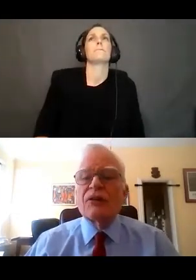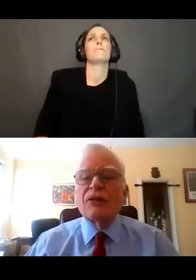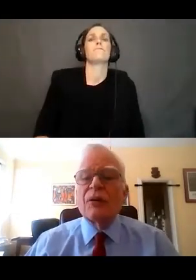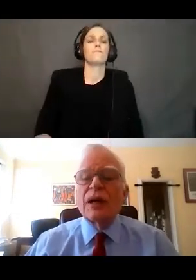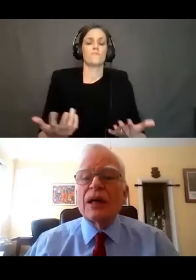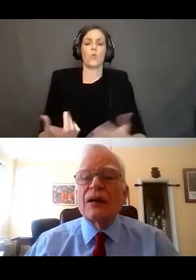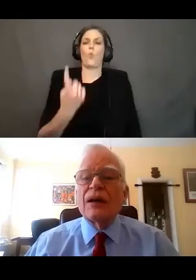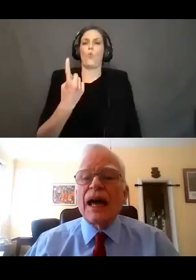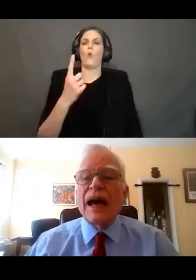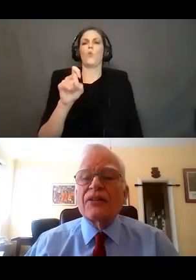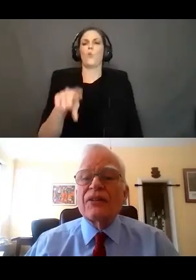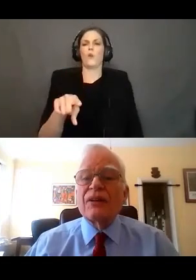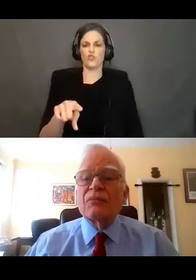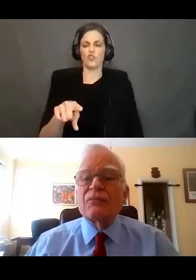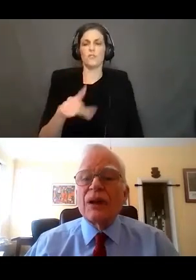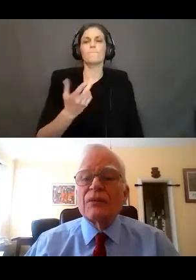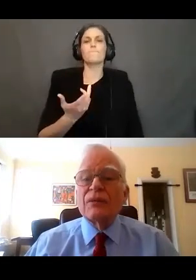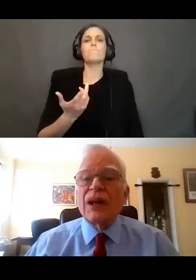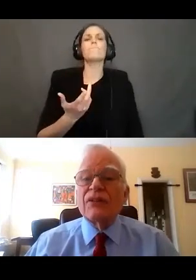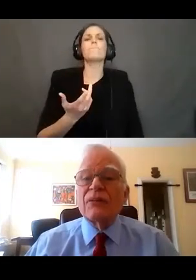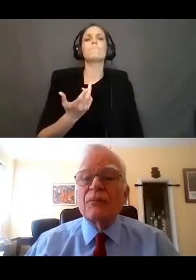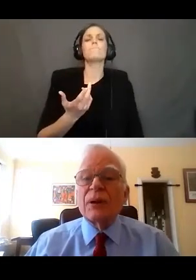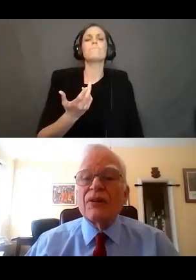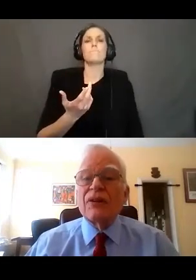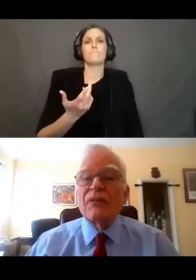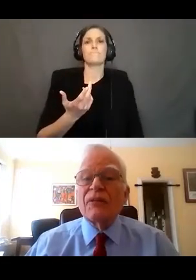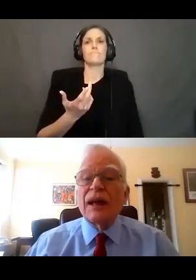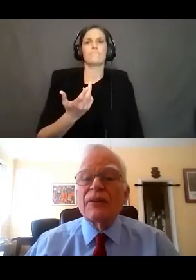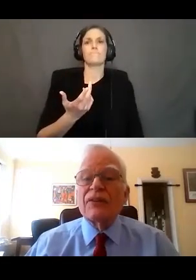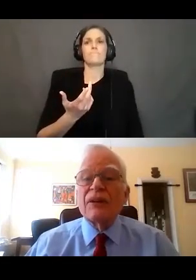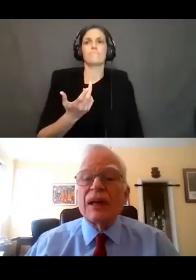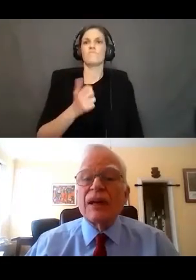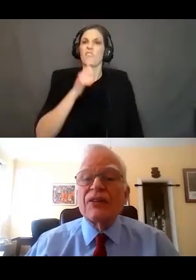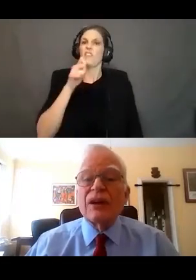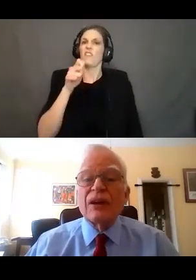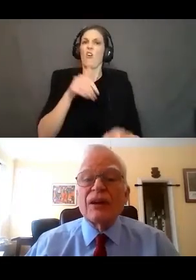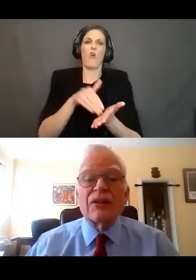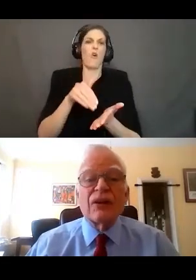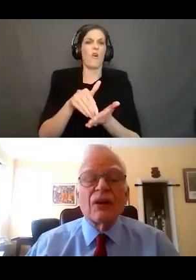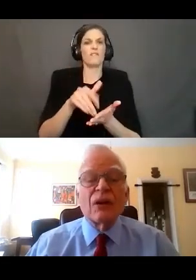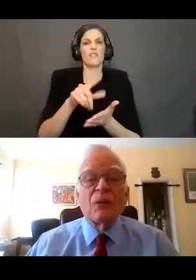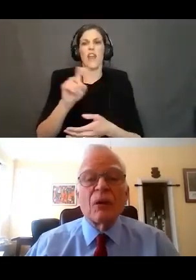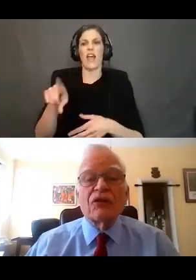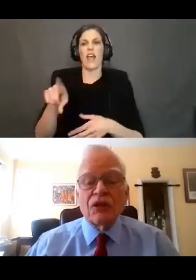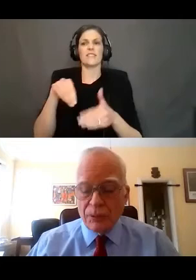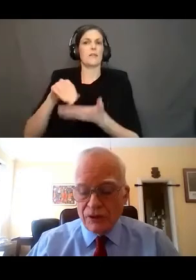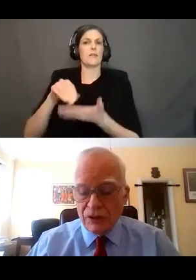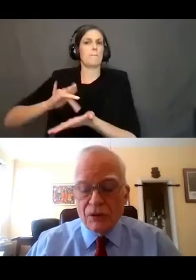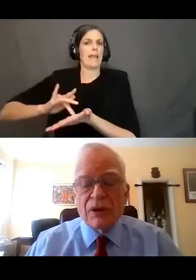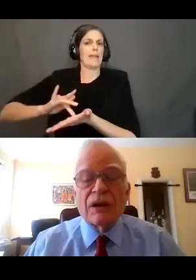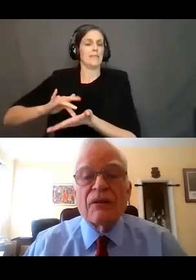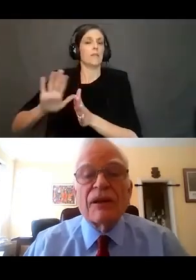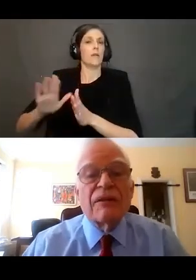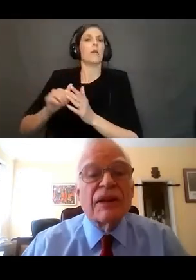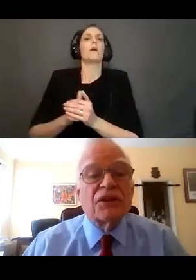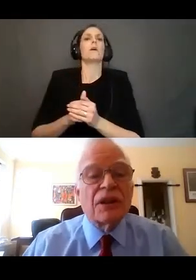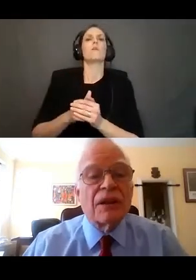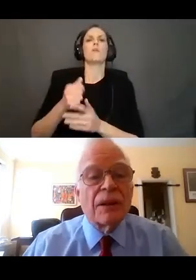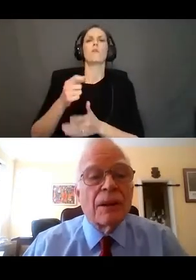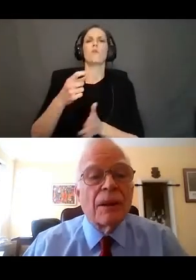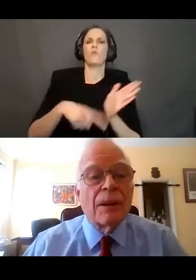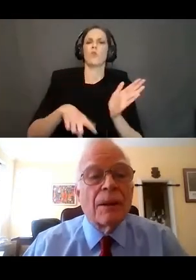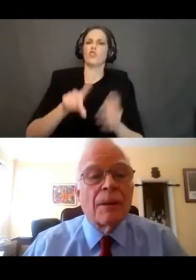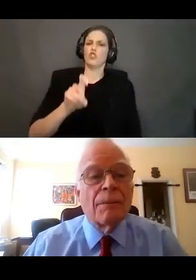one question that we ask that hasn't been as often asked in medicine is, what should be the unit of